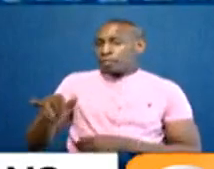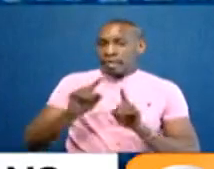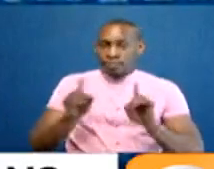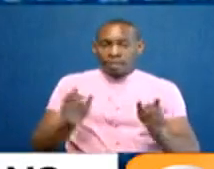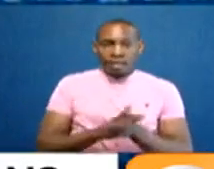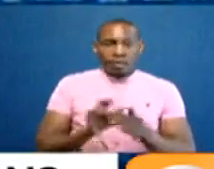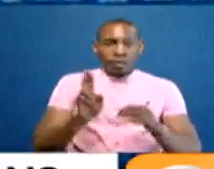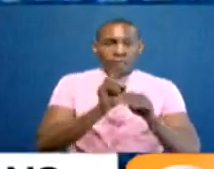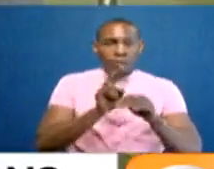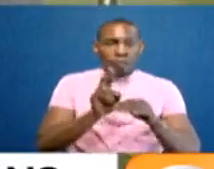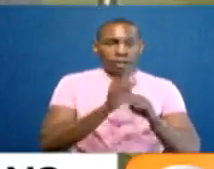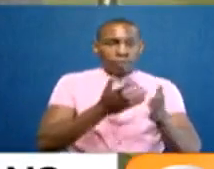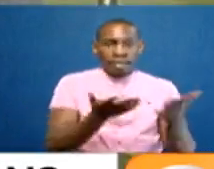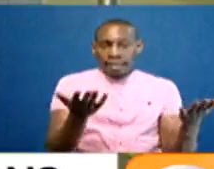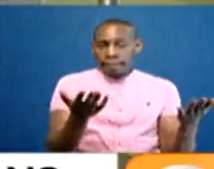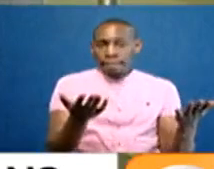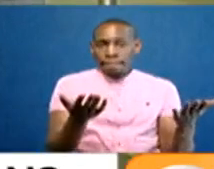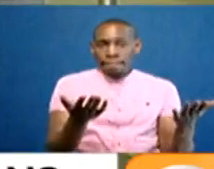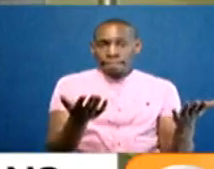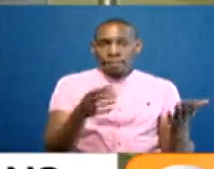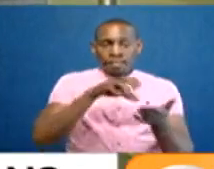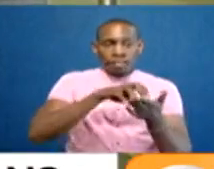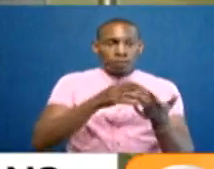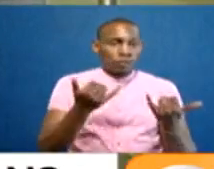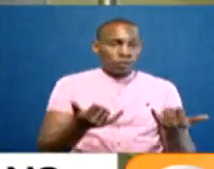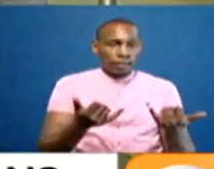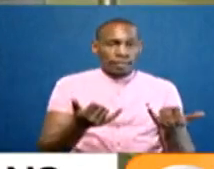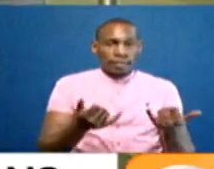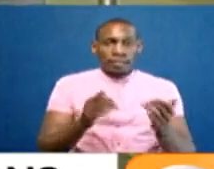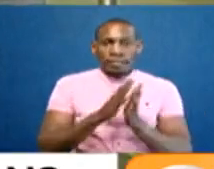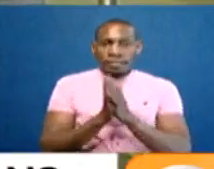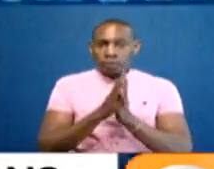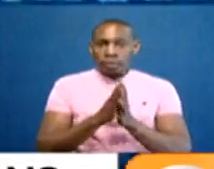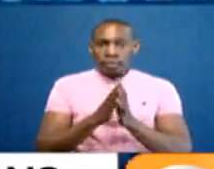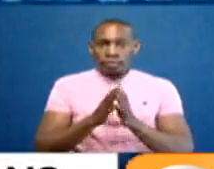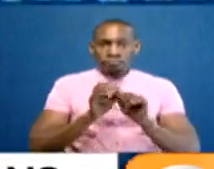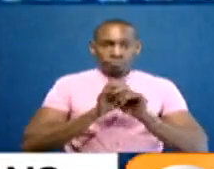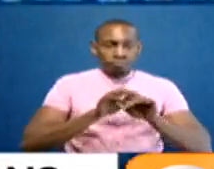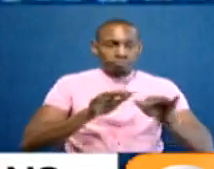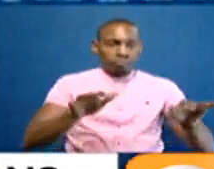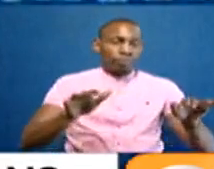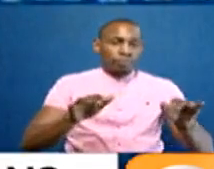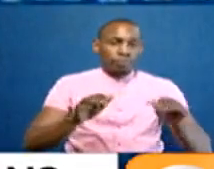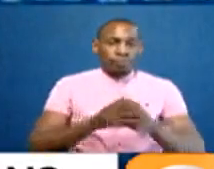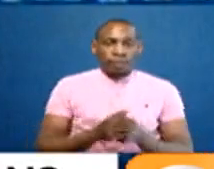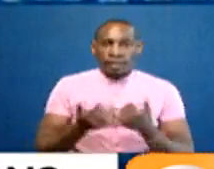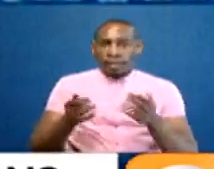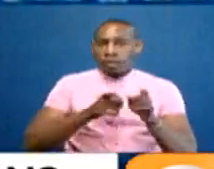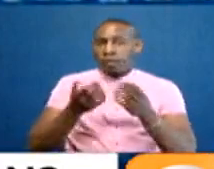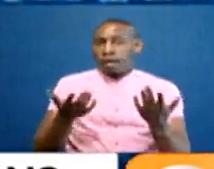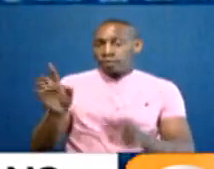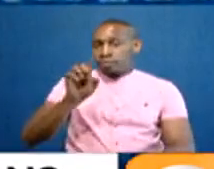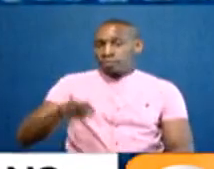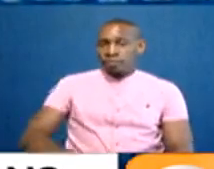to the consumer, this is the narrative, this is the spread, this is the vibe around this particular issue on this particular day. So how to control